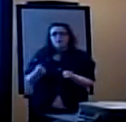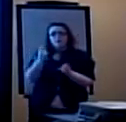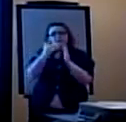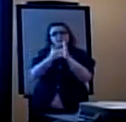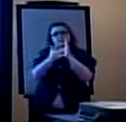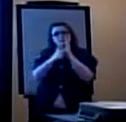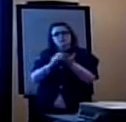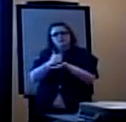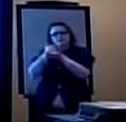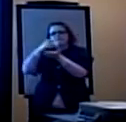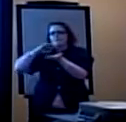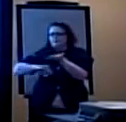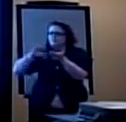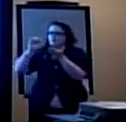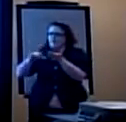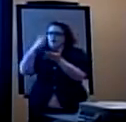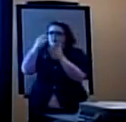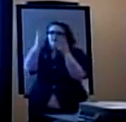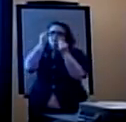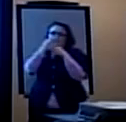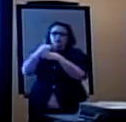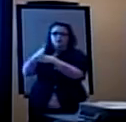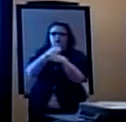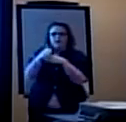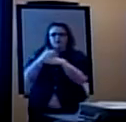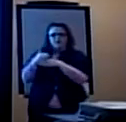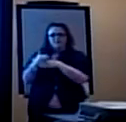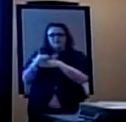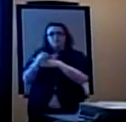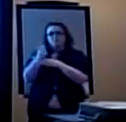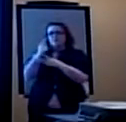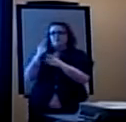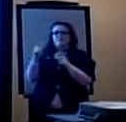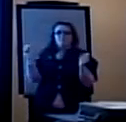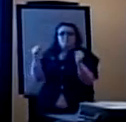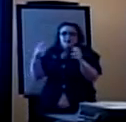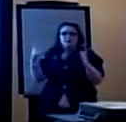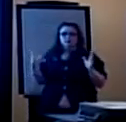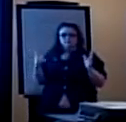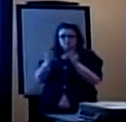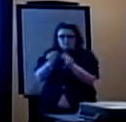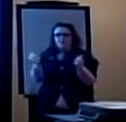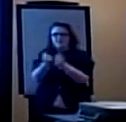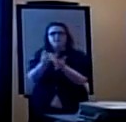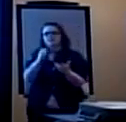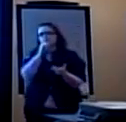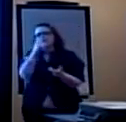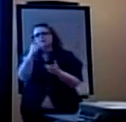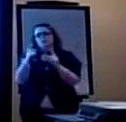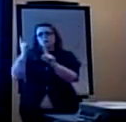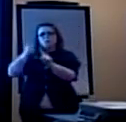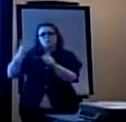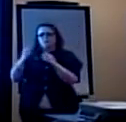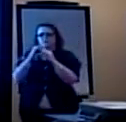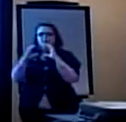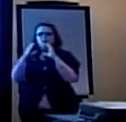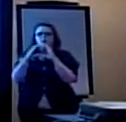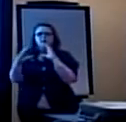with the sharing of the information. But again, it's not a magic bullet. All it does is it helps people to communicate.